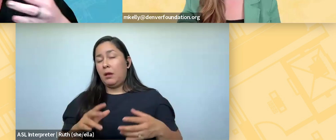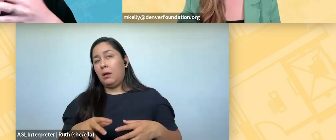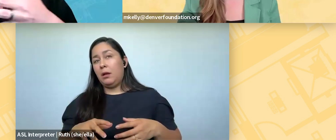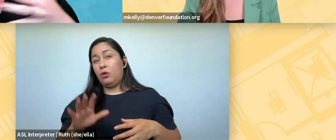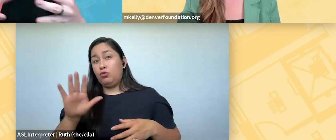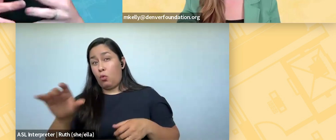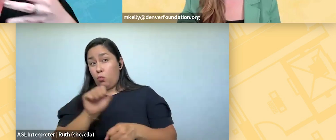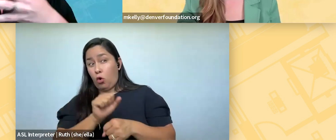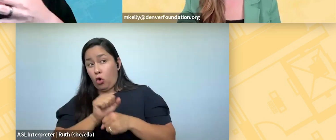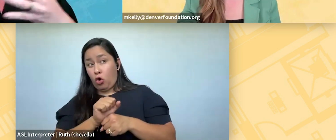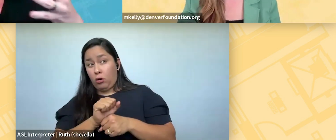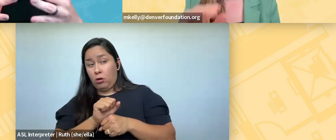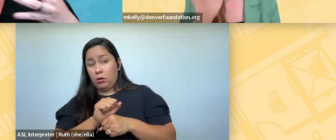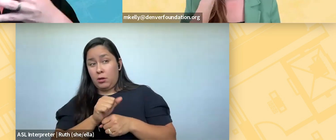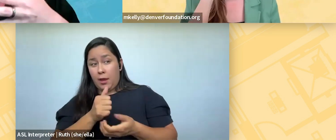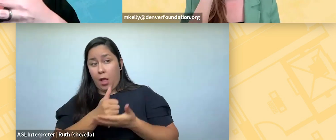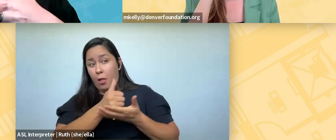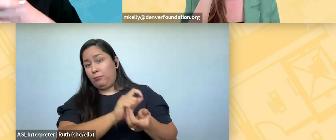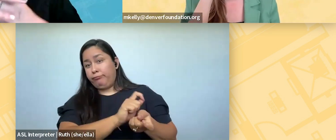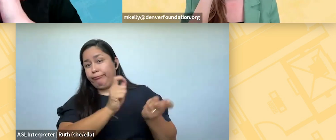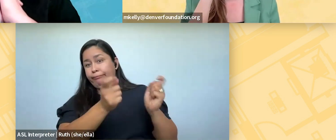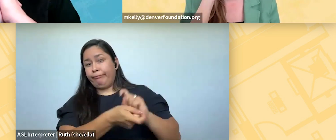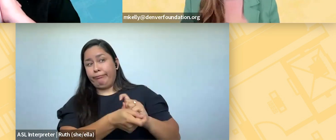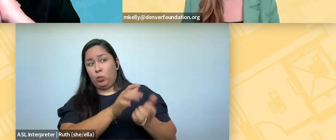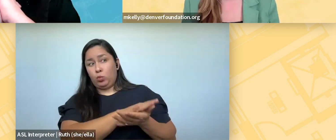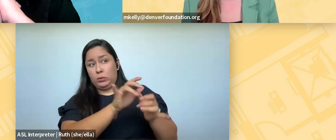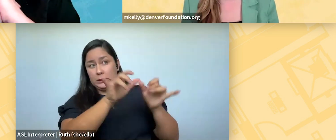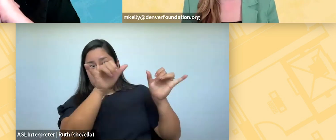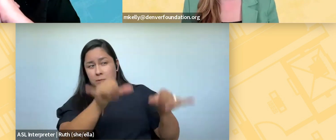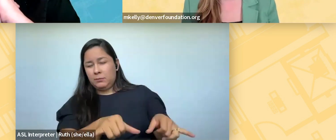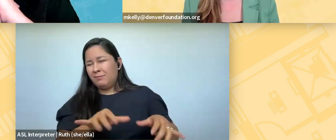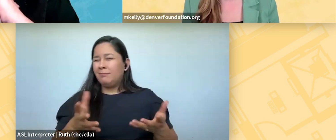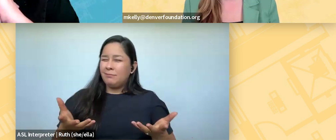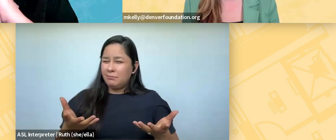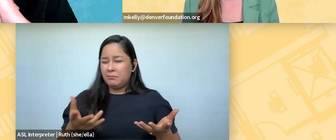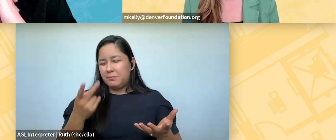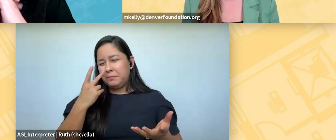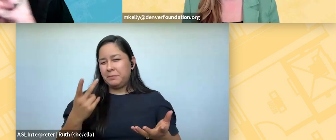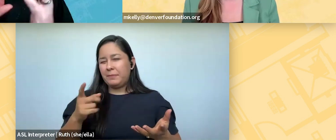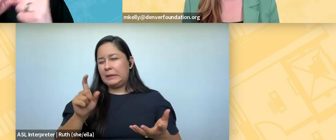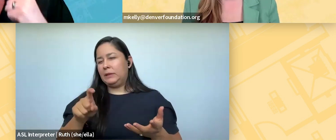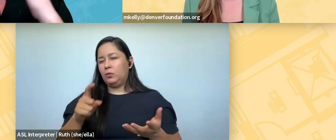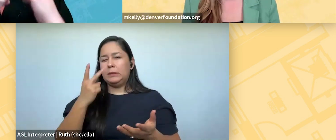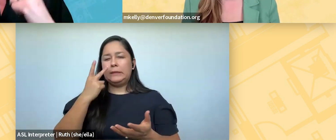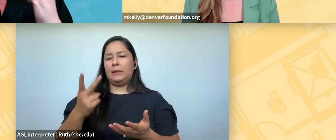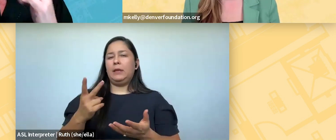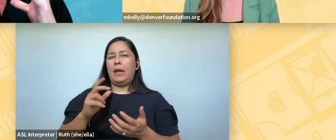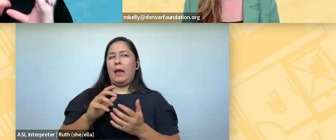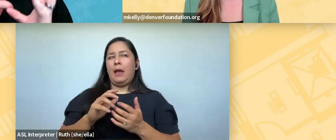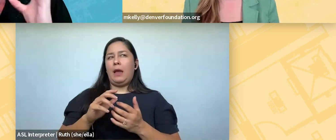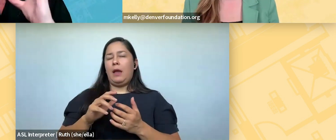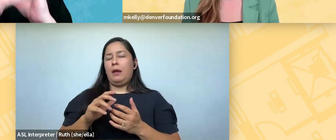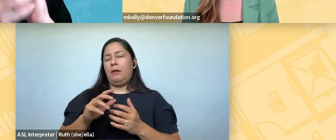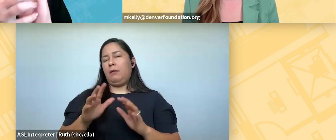your work, that's kind of the dividing line between whether something is a fit for the Denver Foundation or not. So if your work is happening